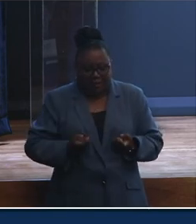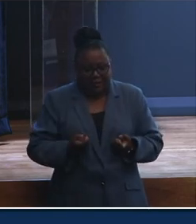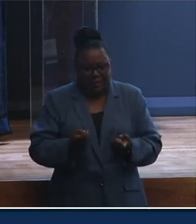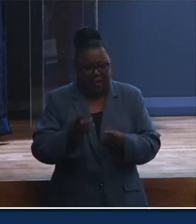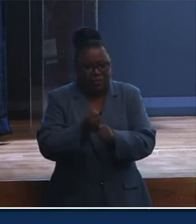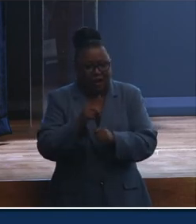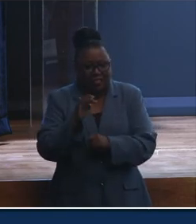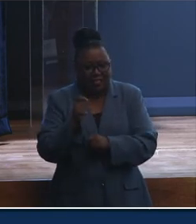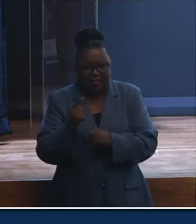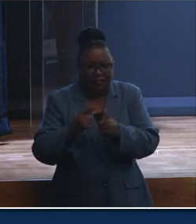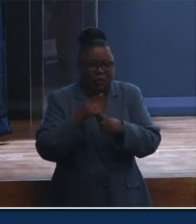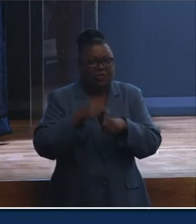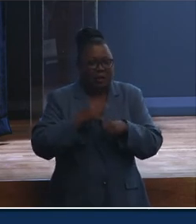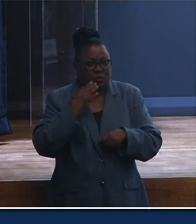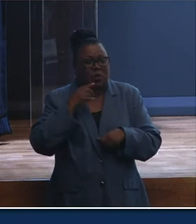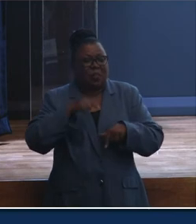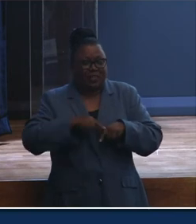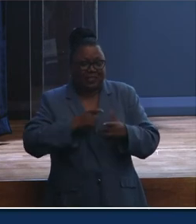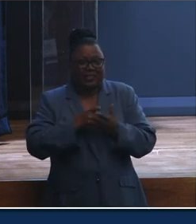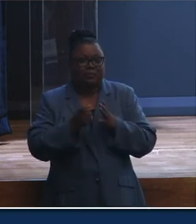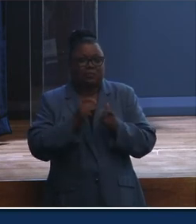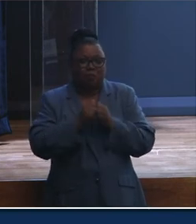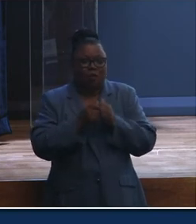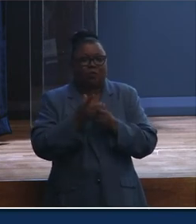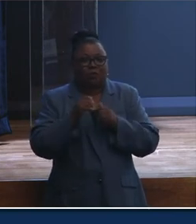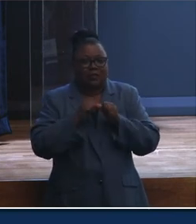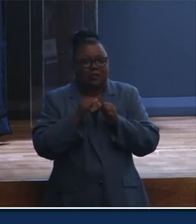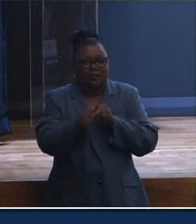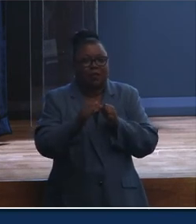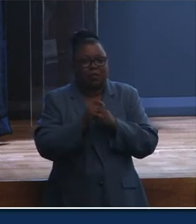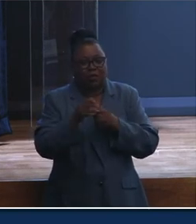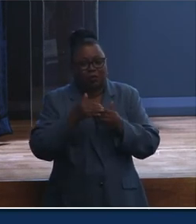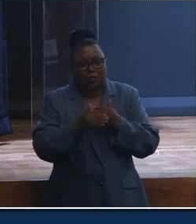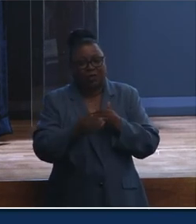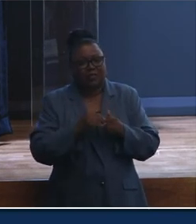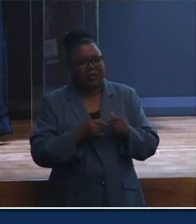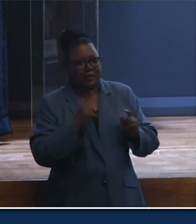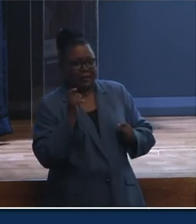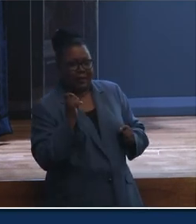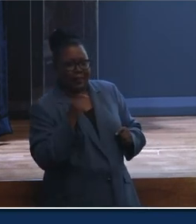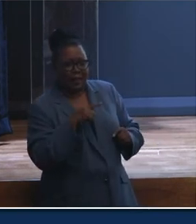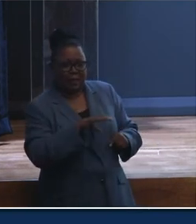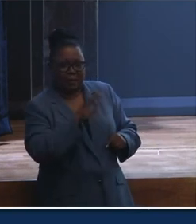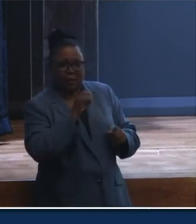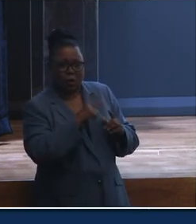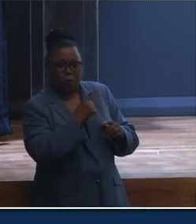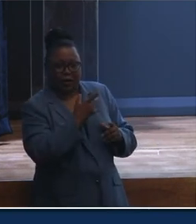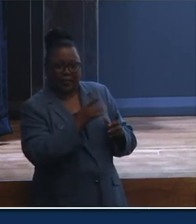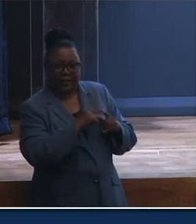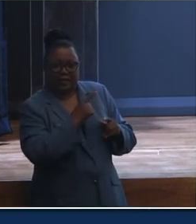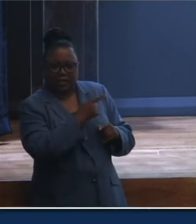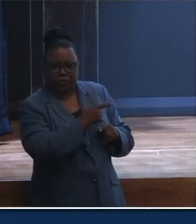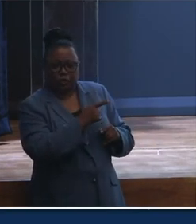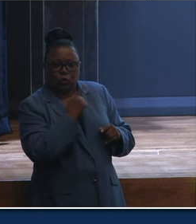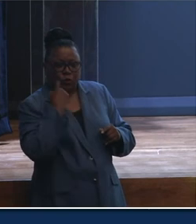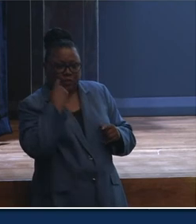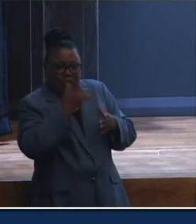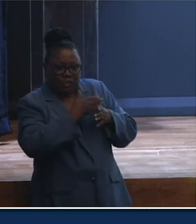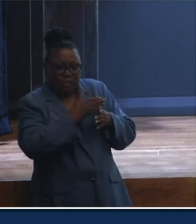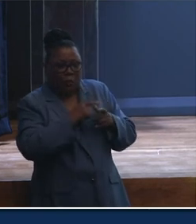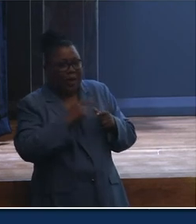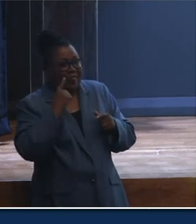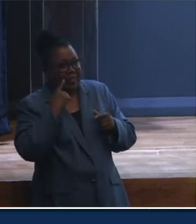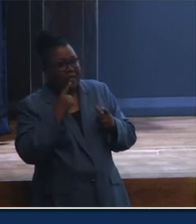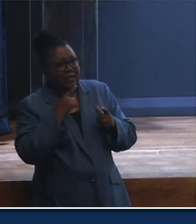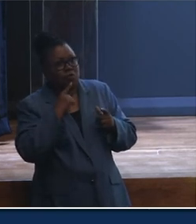for the first time. You know that this sport can be with you for the rest of your life. So let me pick up on one of the things that you just shared, which I